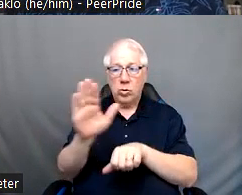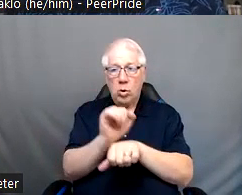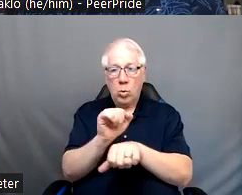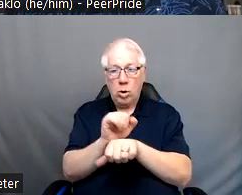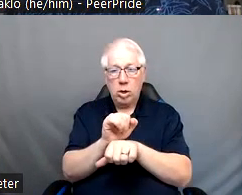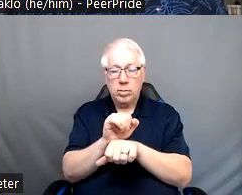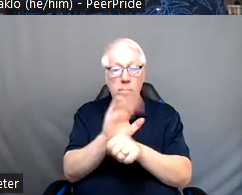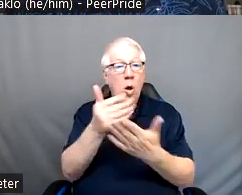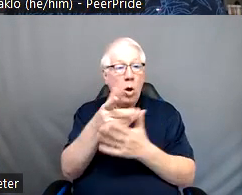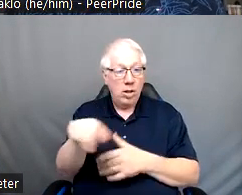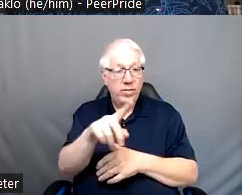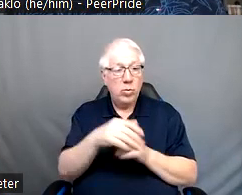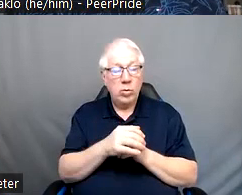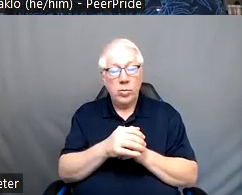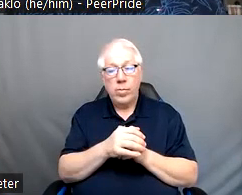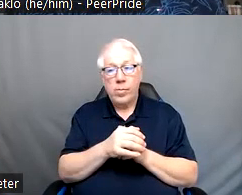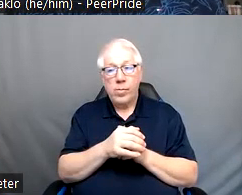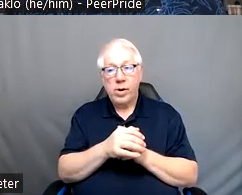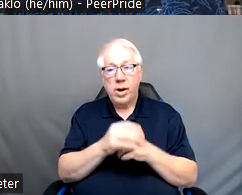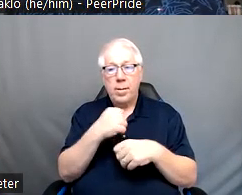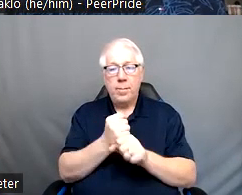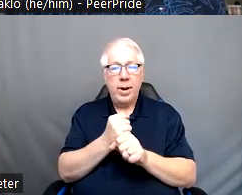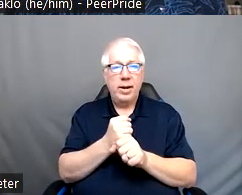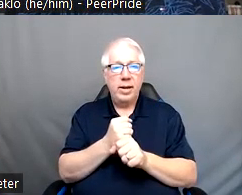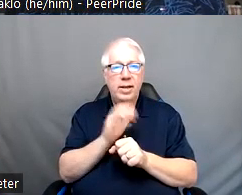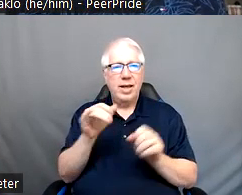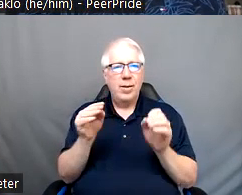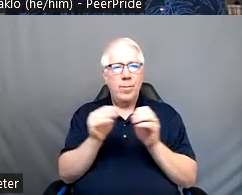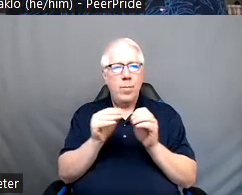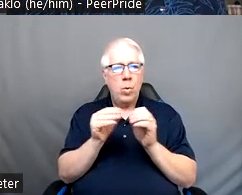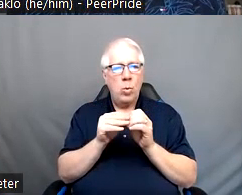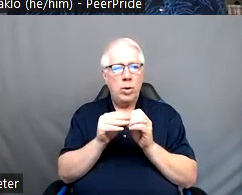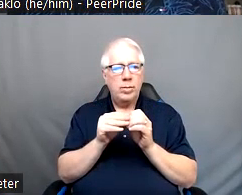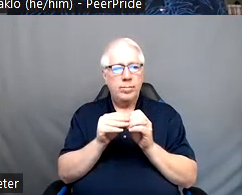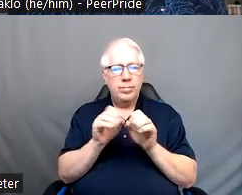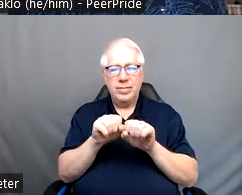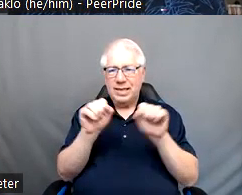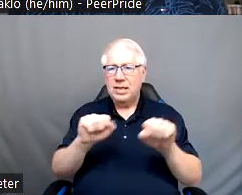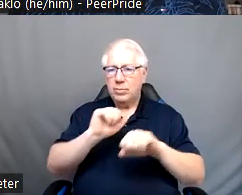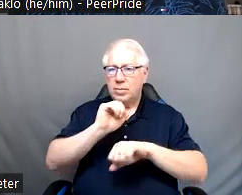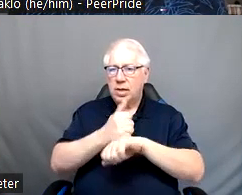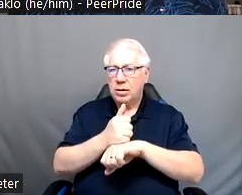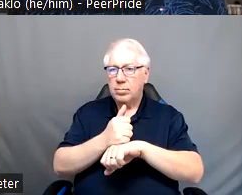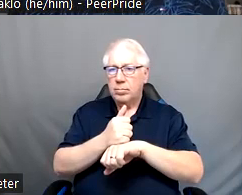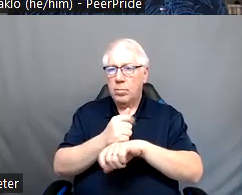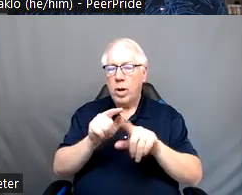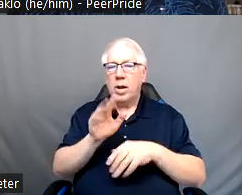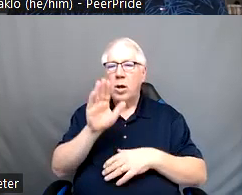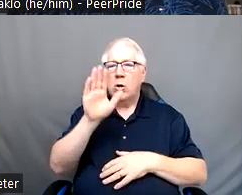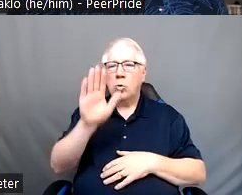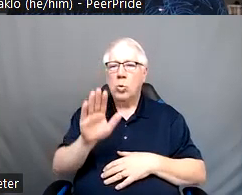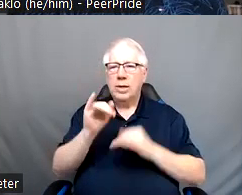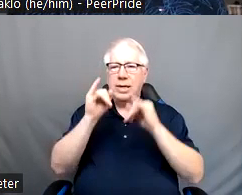of you, in kind of making that more, obviously there's systems that are in place, but in your individual